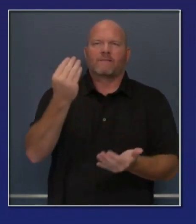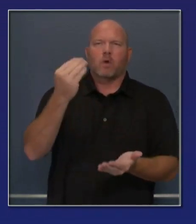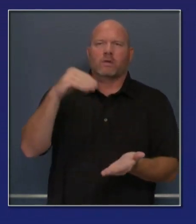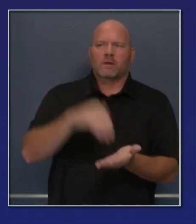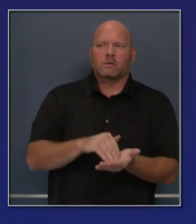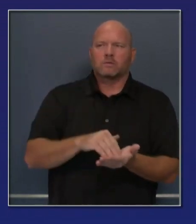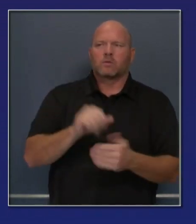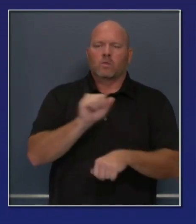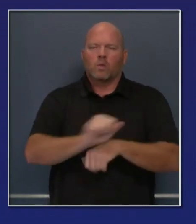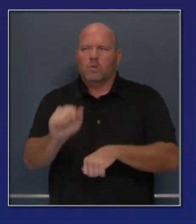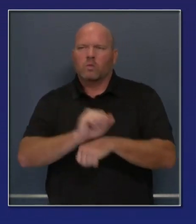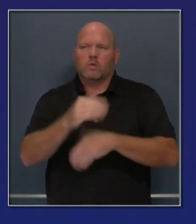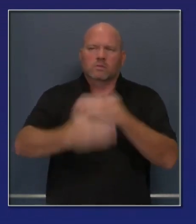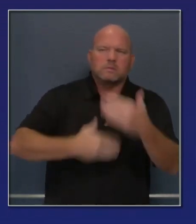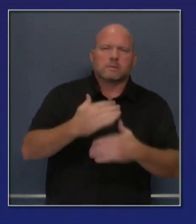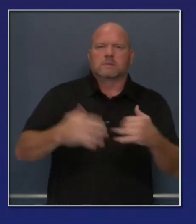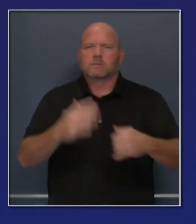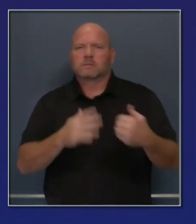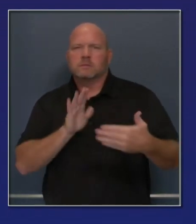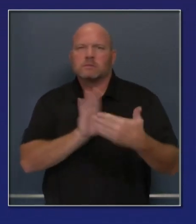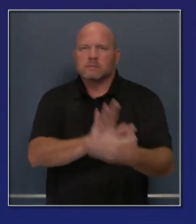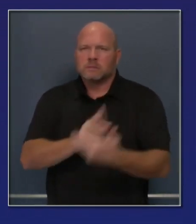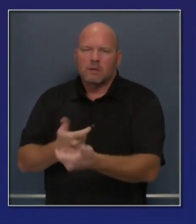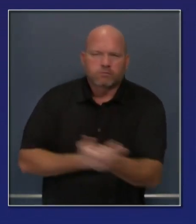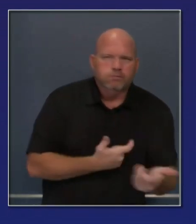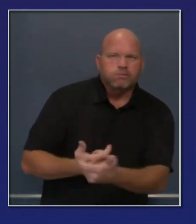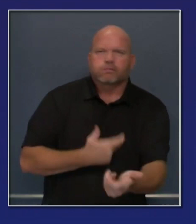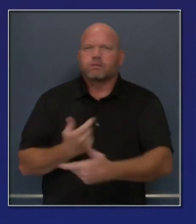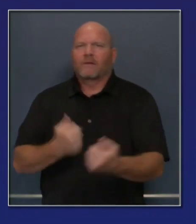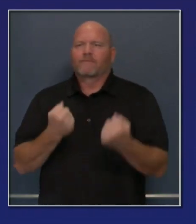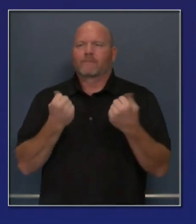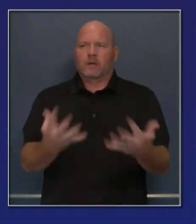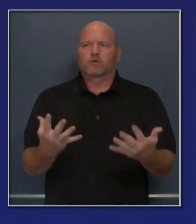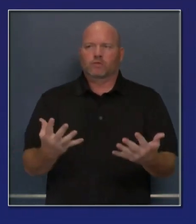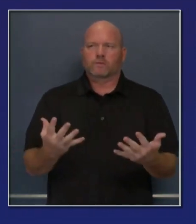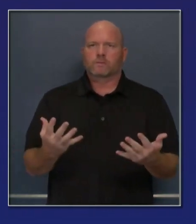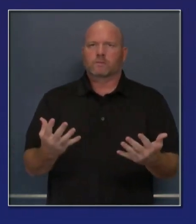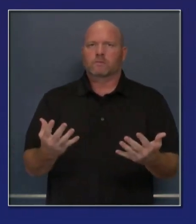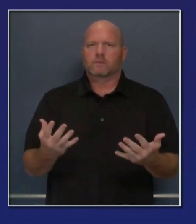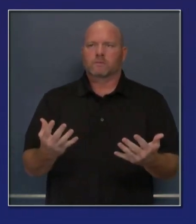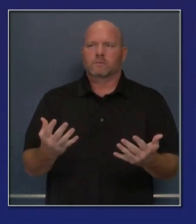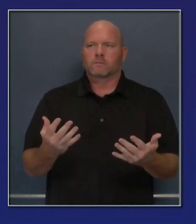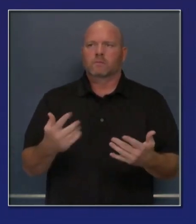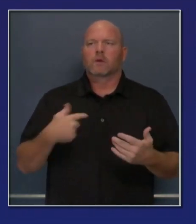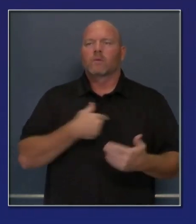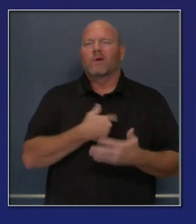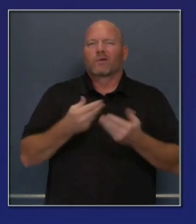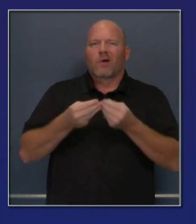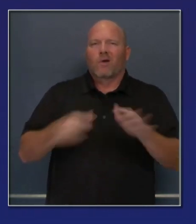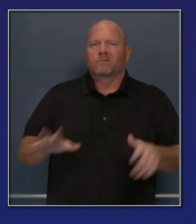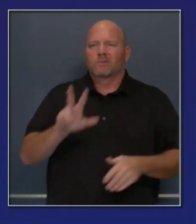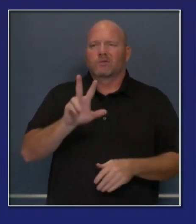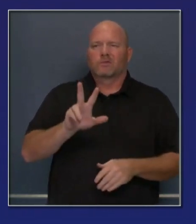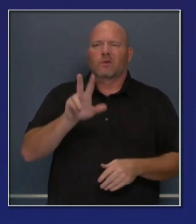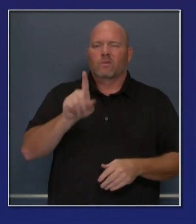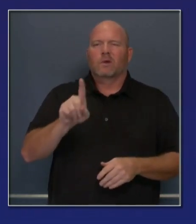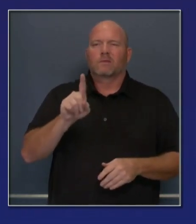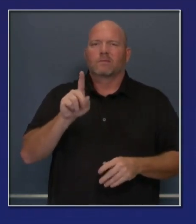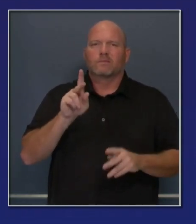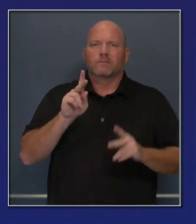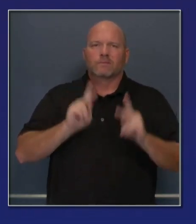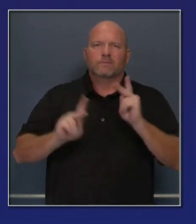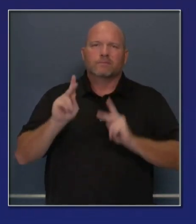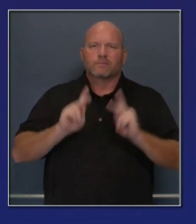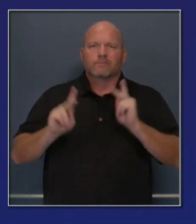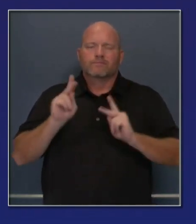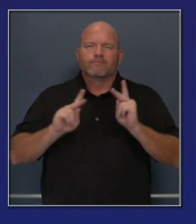battle these historic fires here in the state. Tragically, we've lost 31 lives. That number has remained